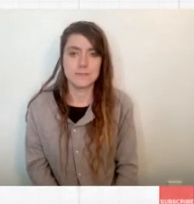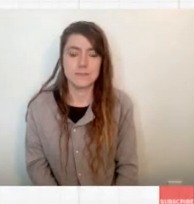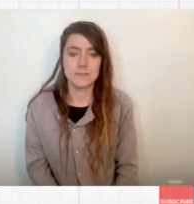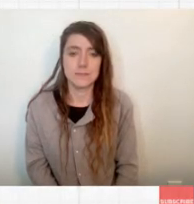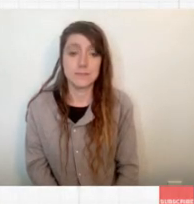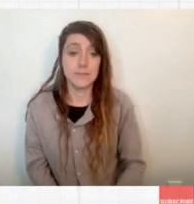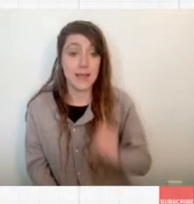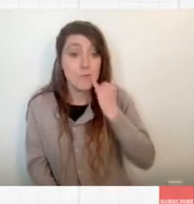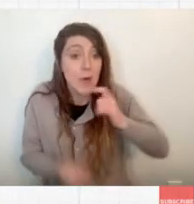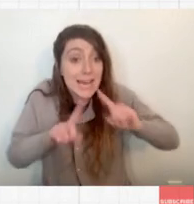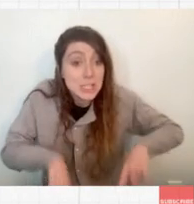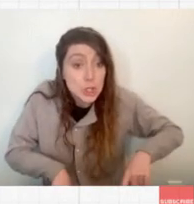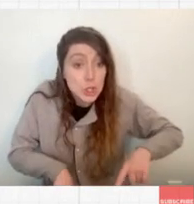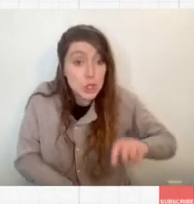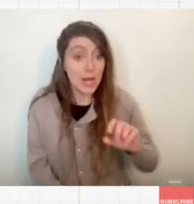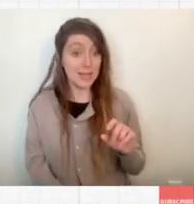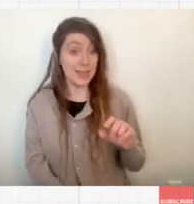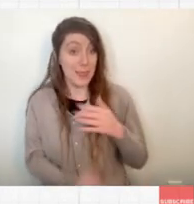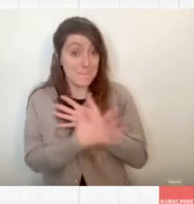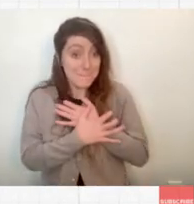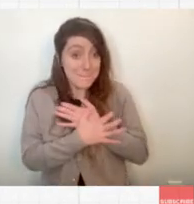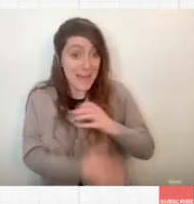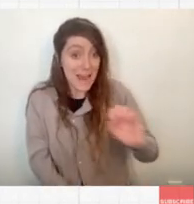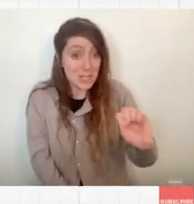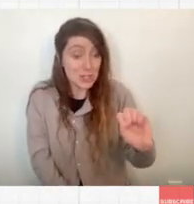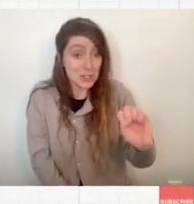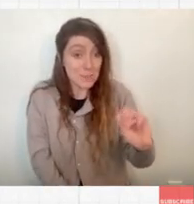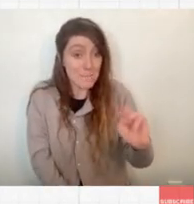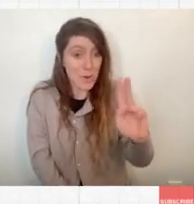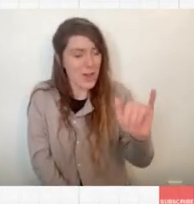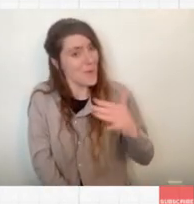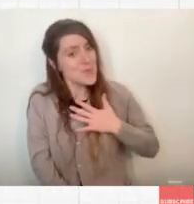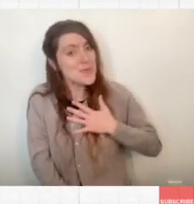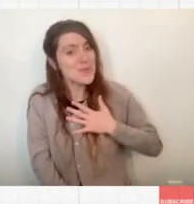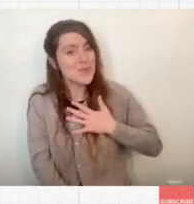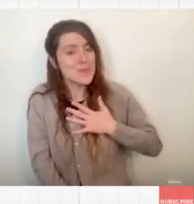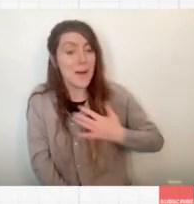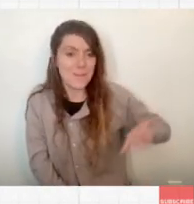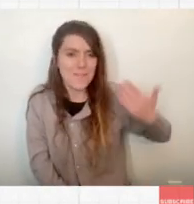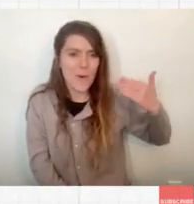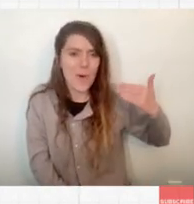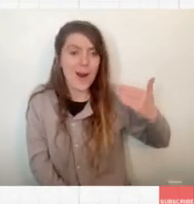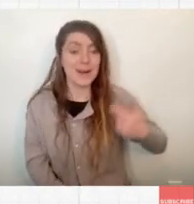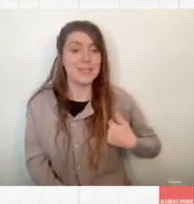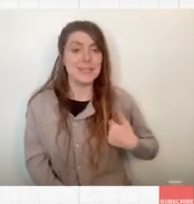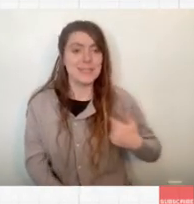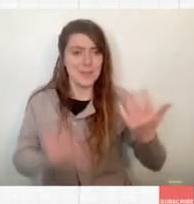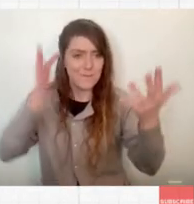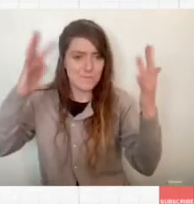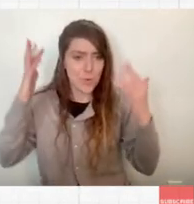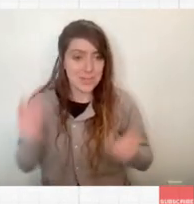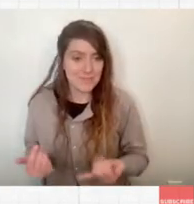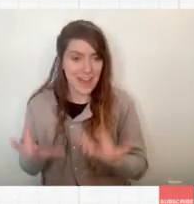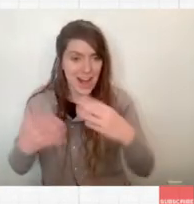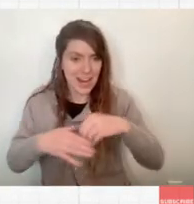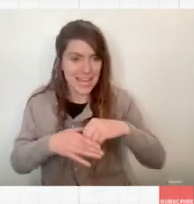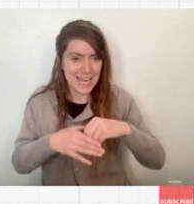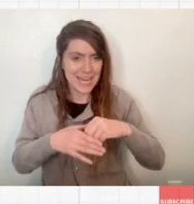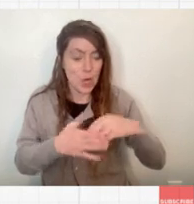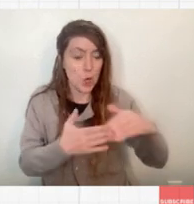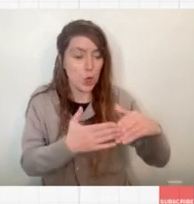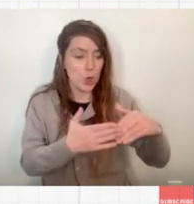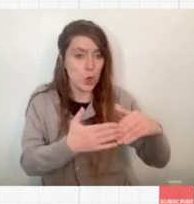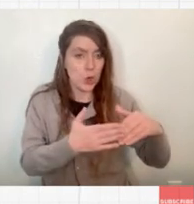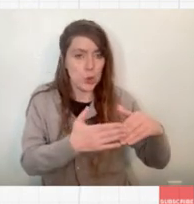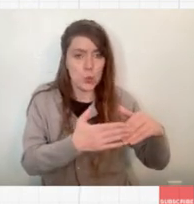If you said Smokey Bear, smokin'. In 1950, a bear cub rescued from a forest fire in New Mexico took over for Bambi